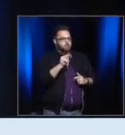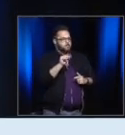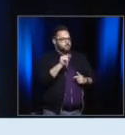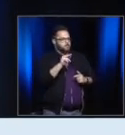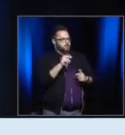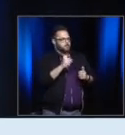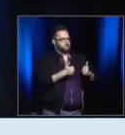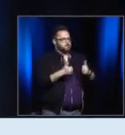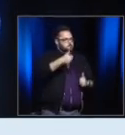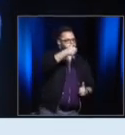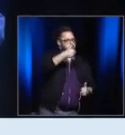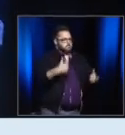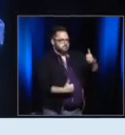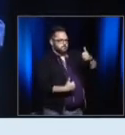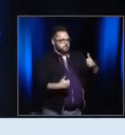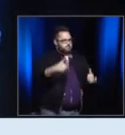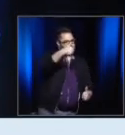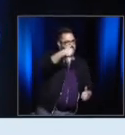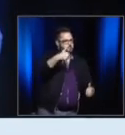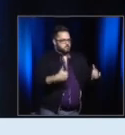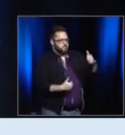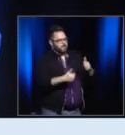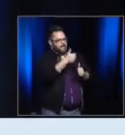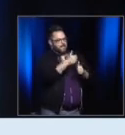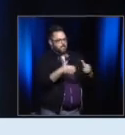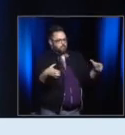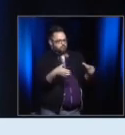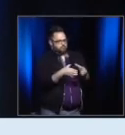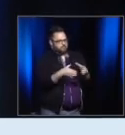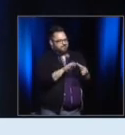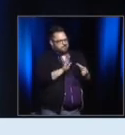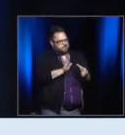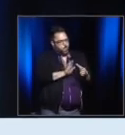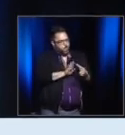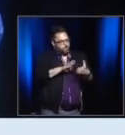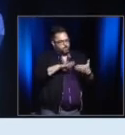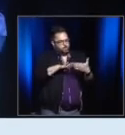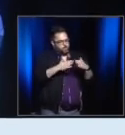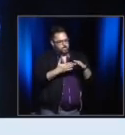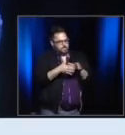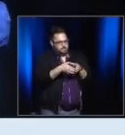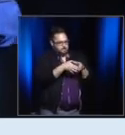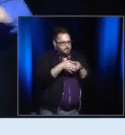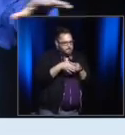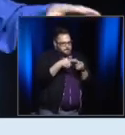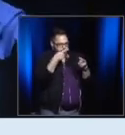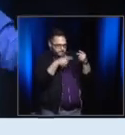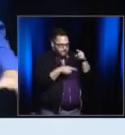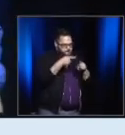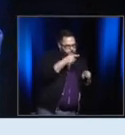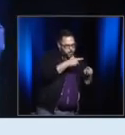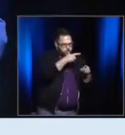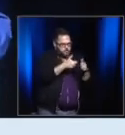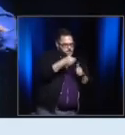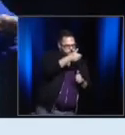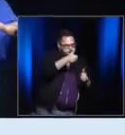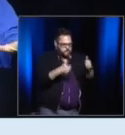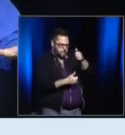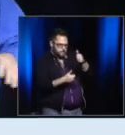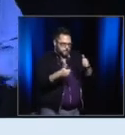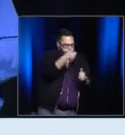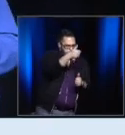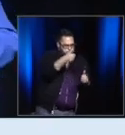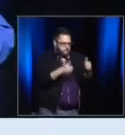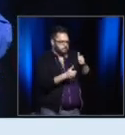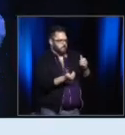second-order alliances is its own little complex society, contained complex society, nested within this huge